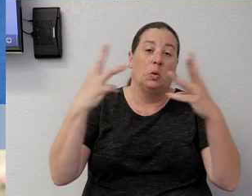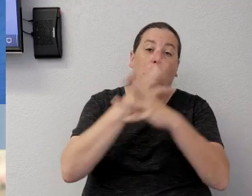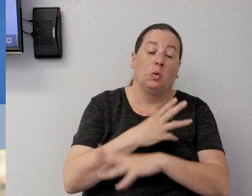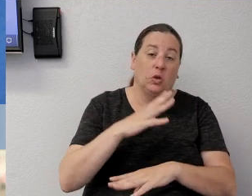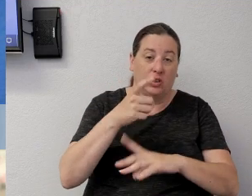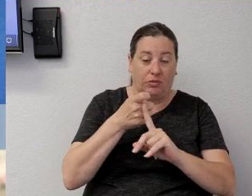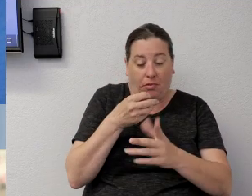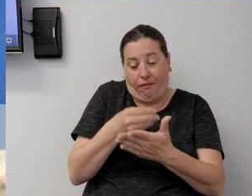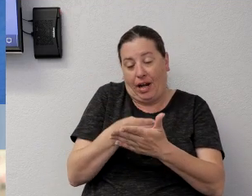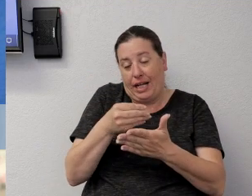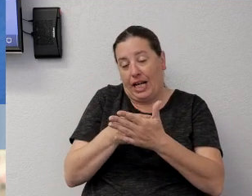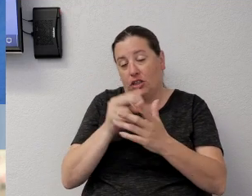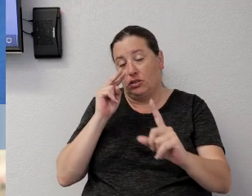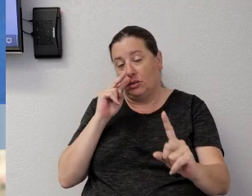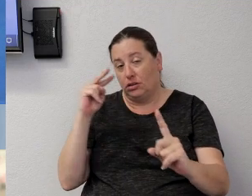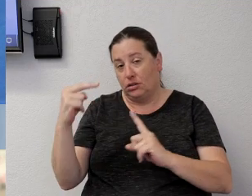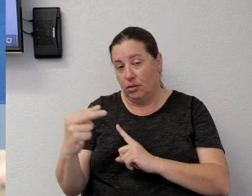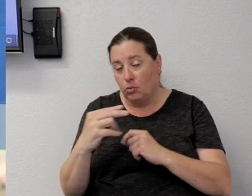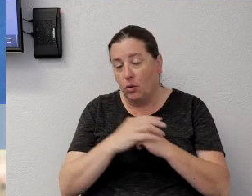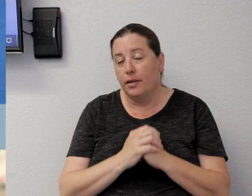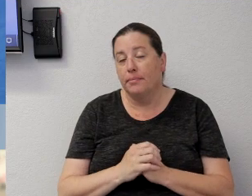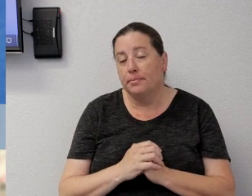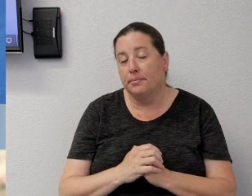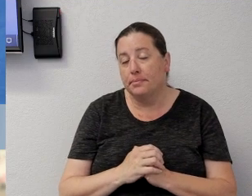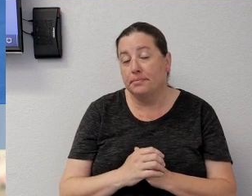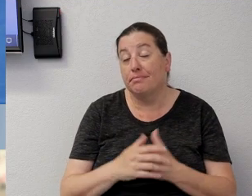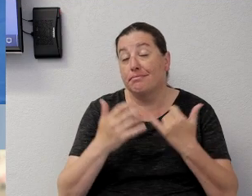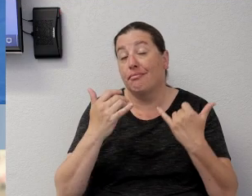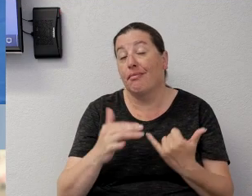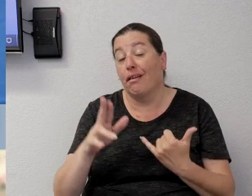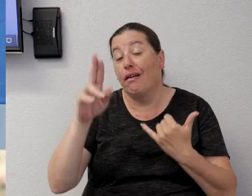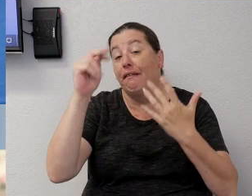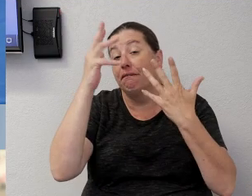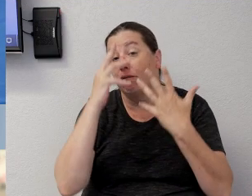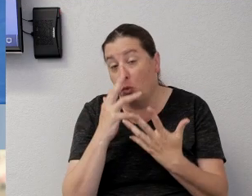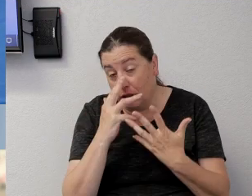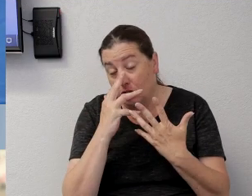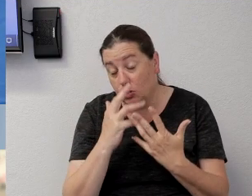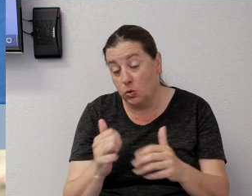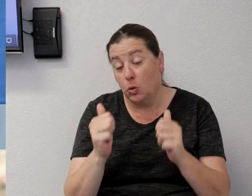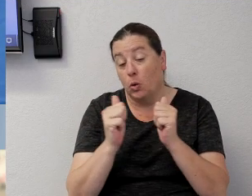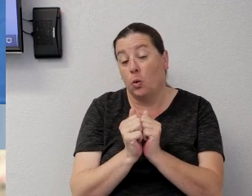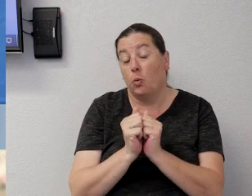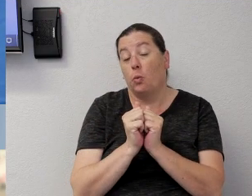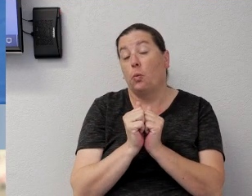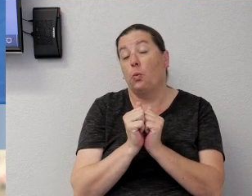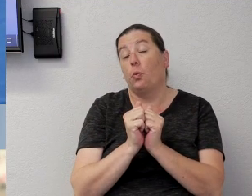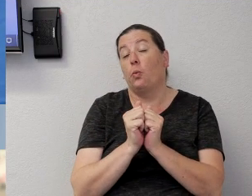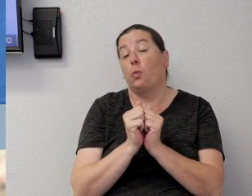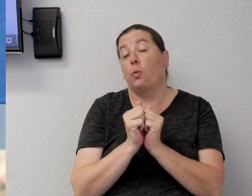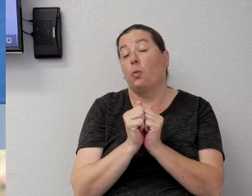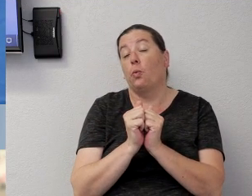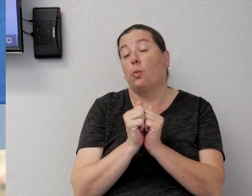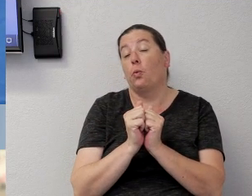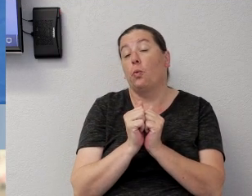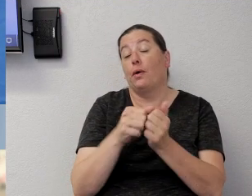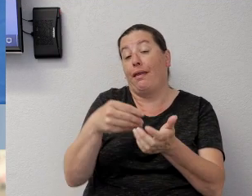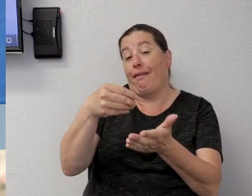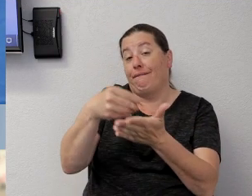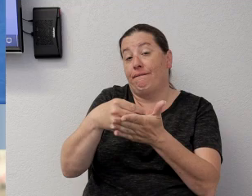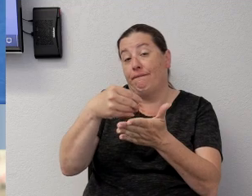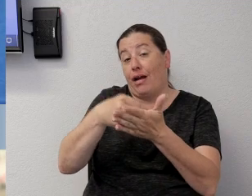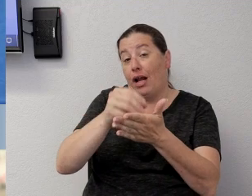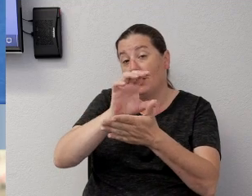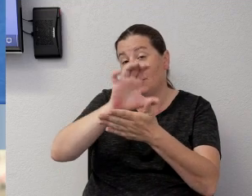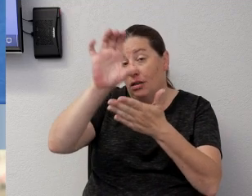standpoint. Now, unfortunately, with those, the financial